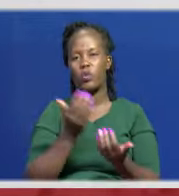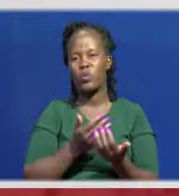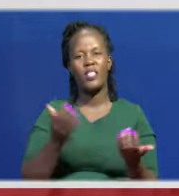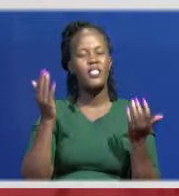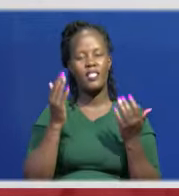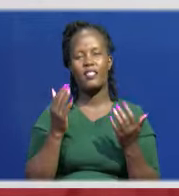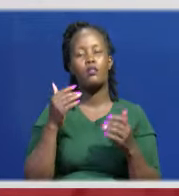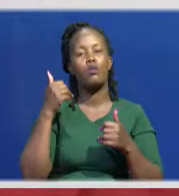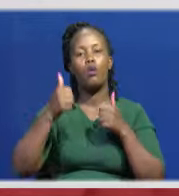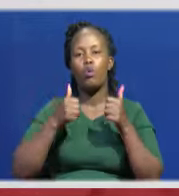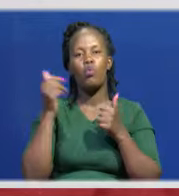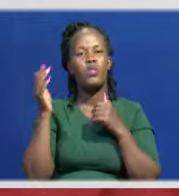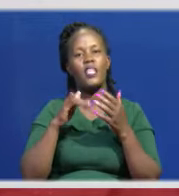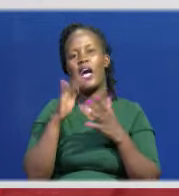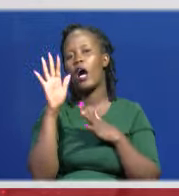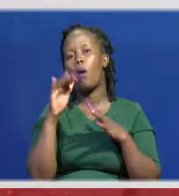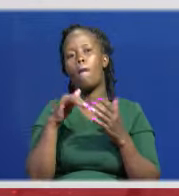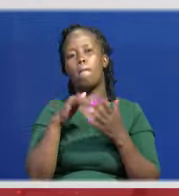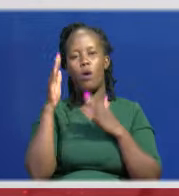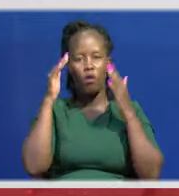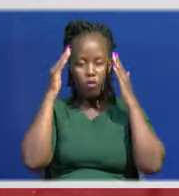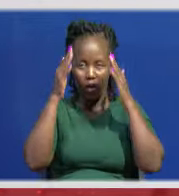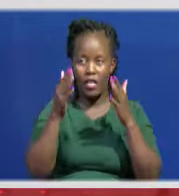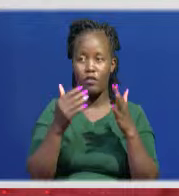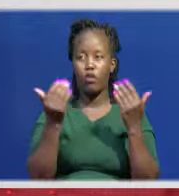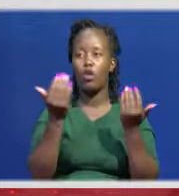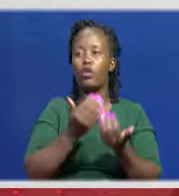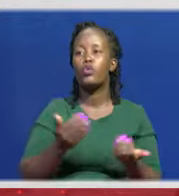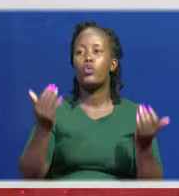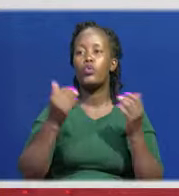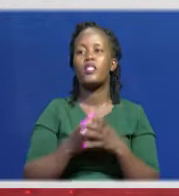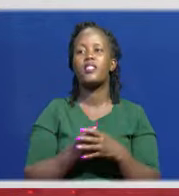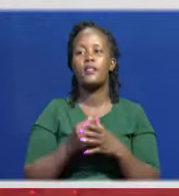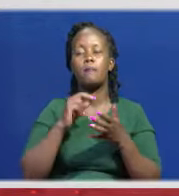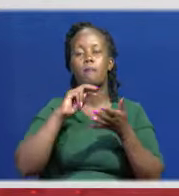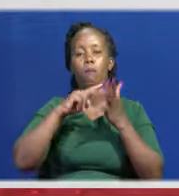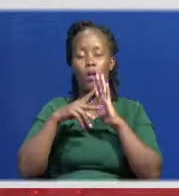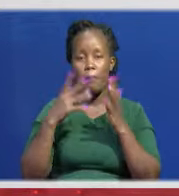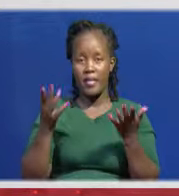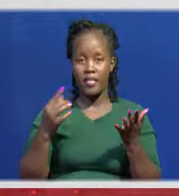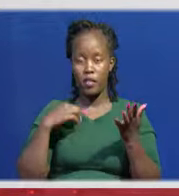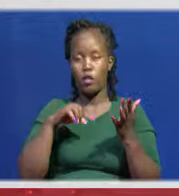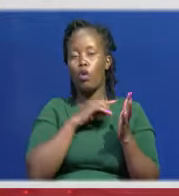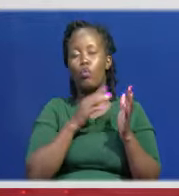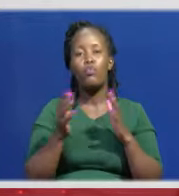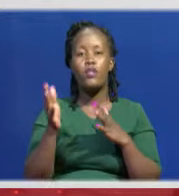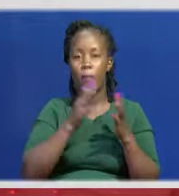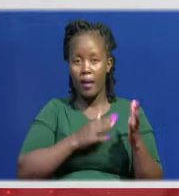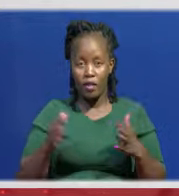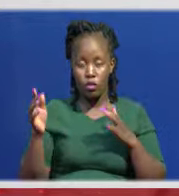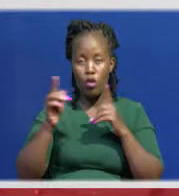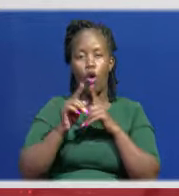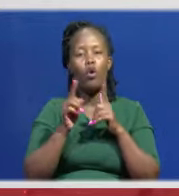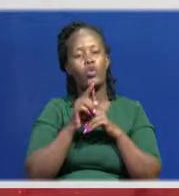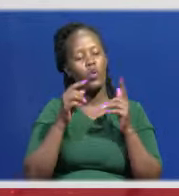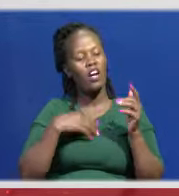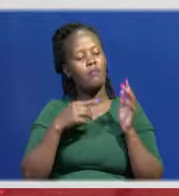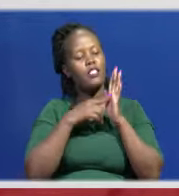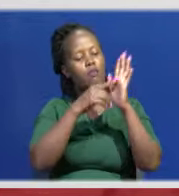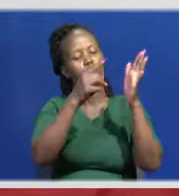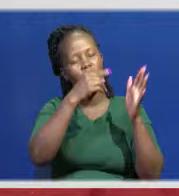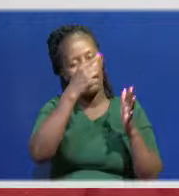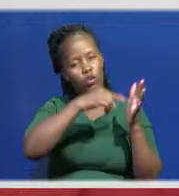populations, and how much more for children. So what we anticipate to see and what has been proven to shown